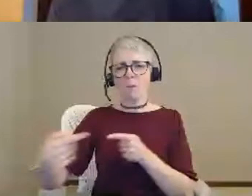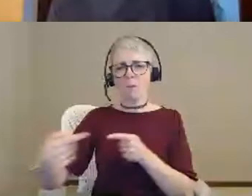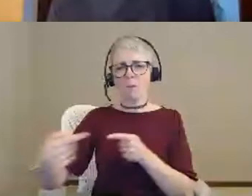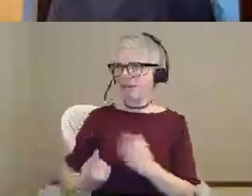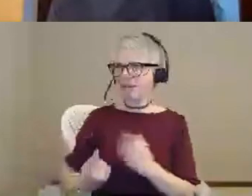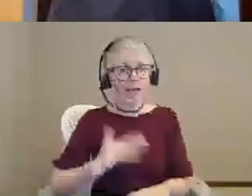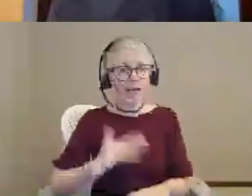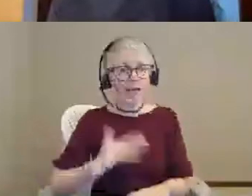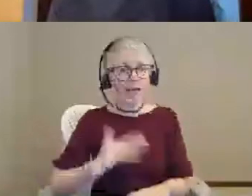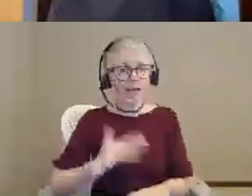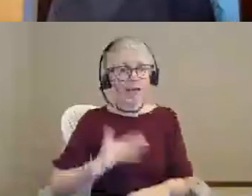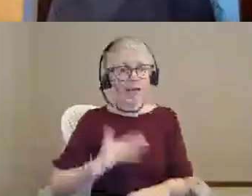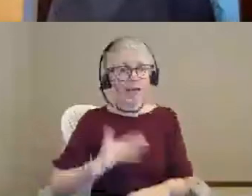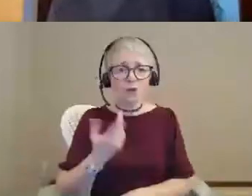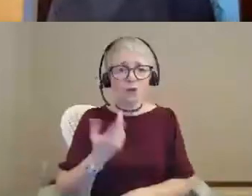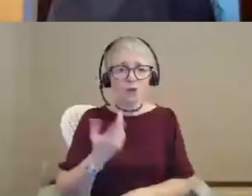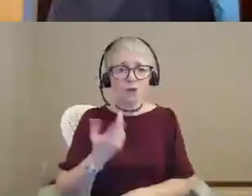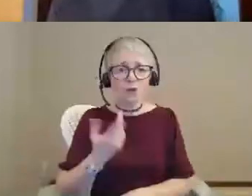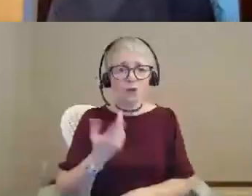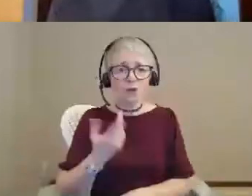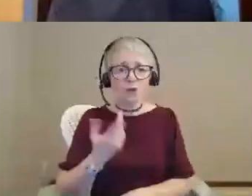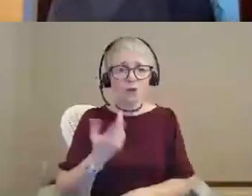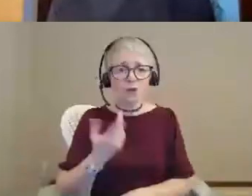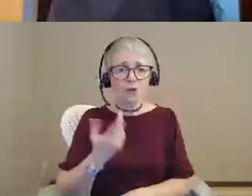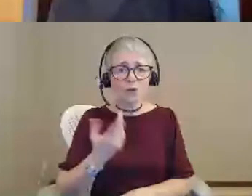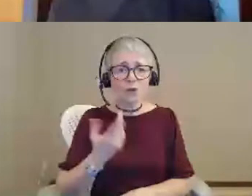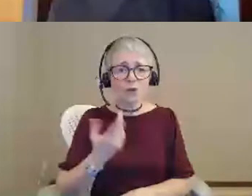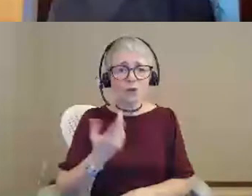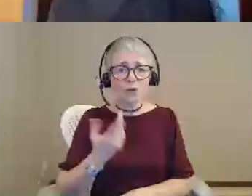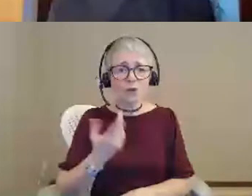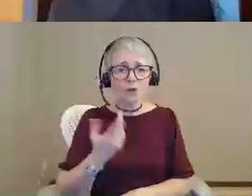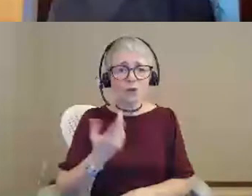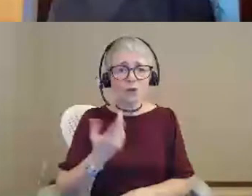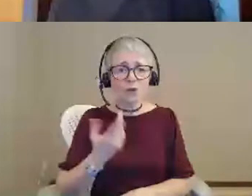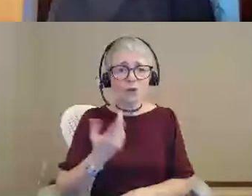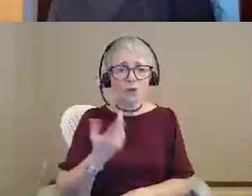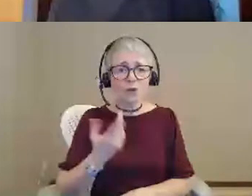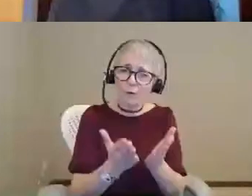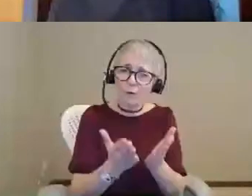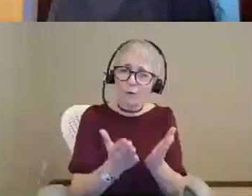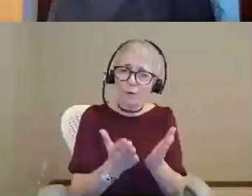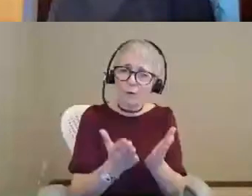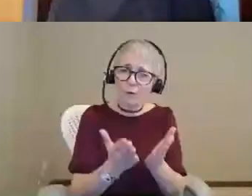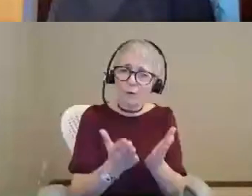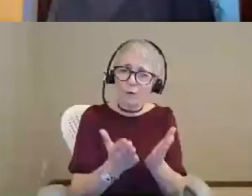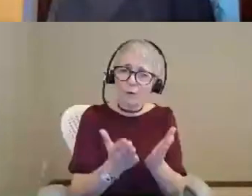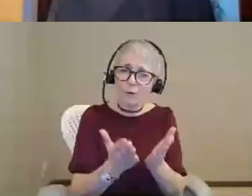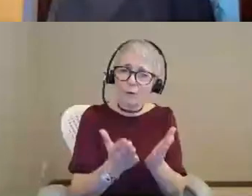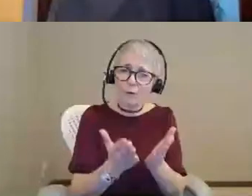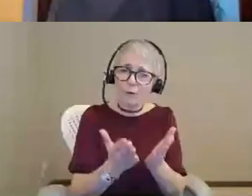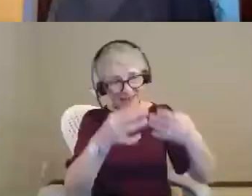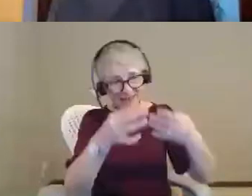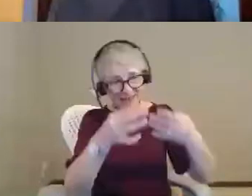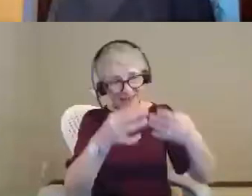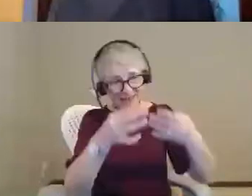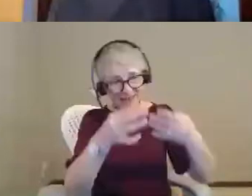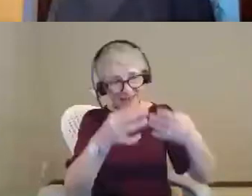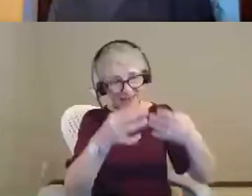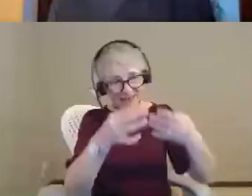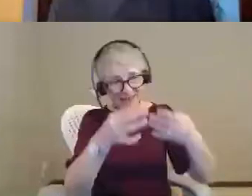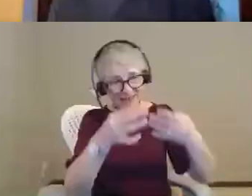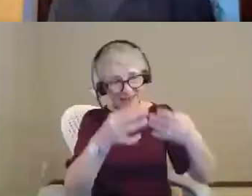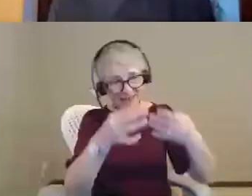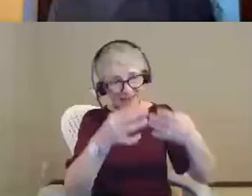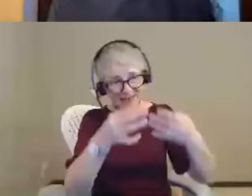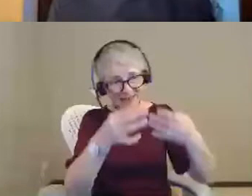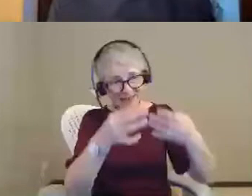this book to be required anymore. I love this book. See all my little tabs here? I love this book. I wish it didn't take...